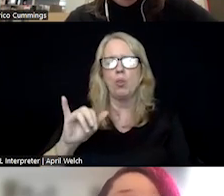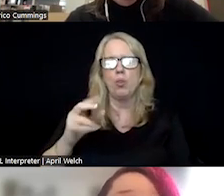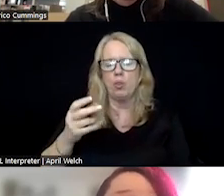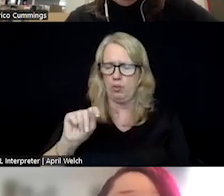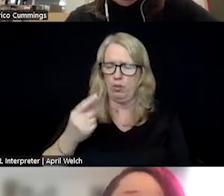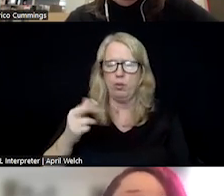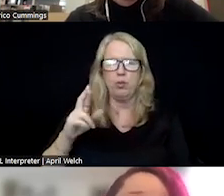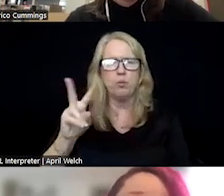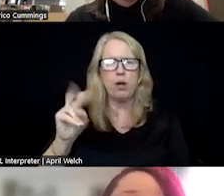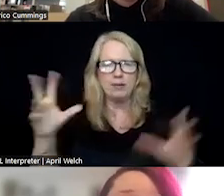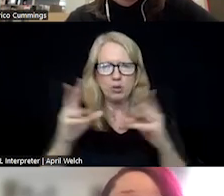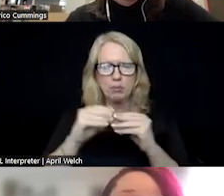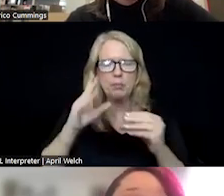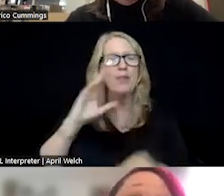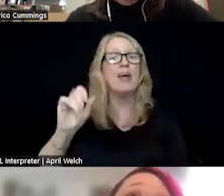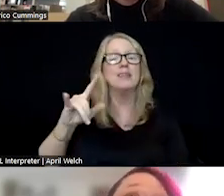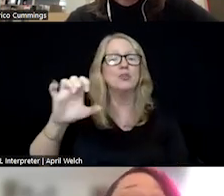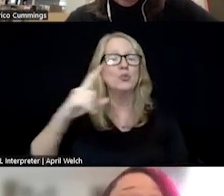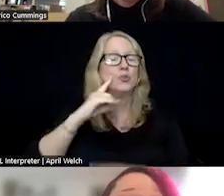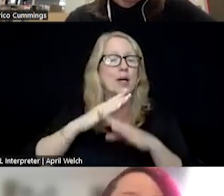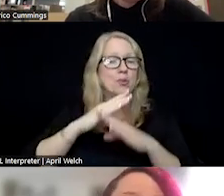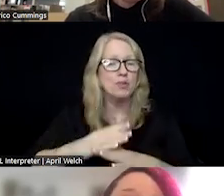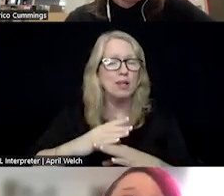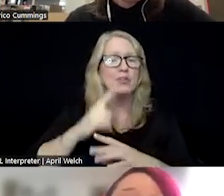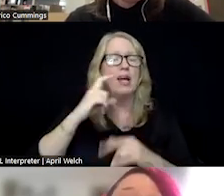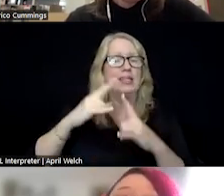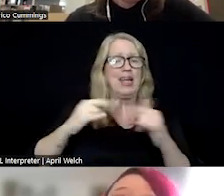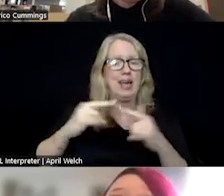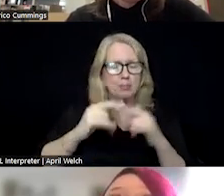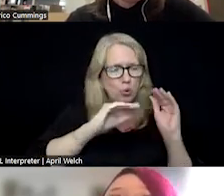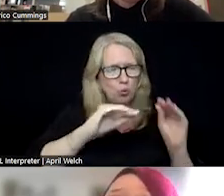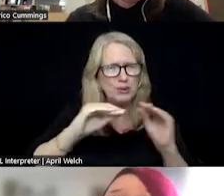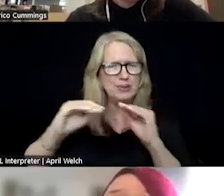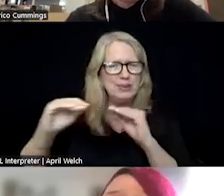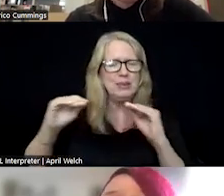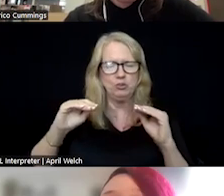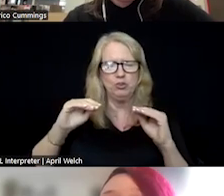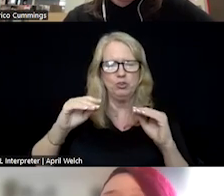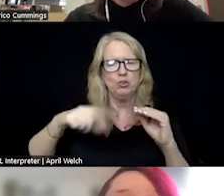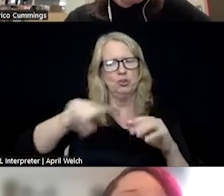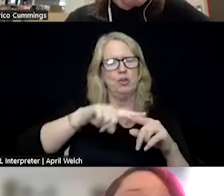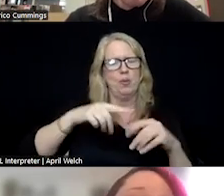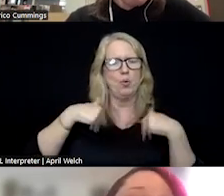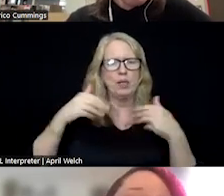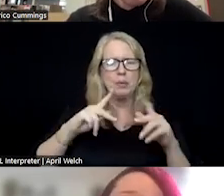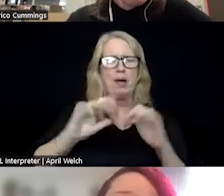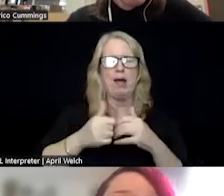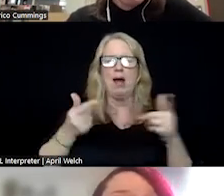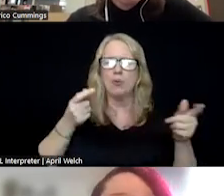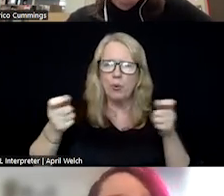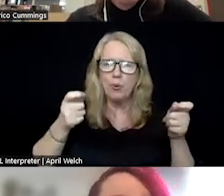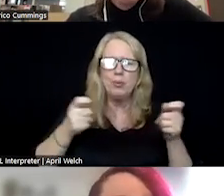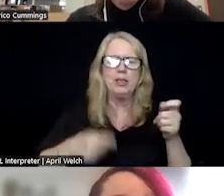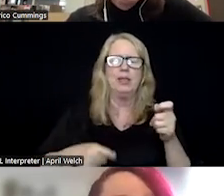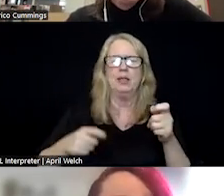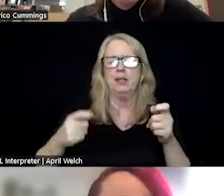our youth suicide prevention summer camp. And we teach young people about coping skills through